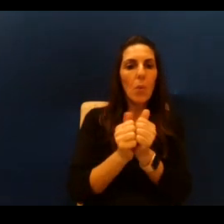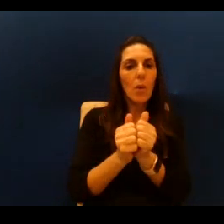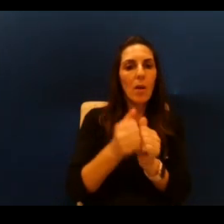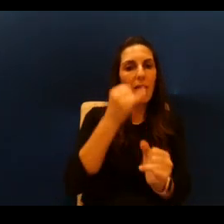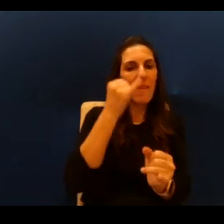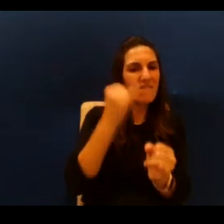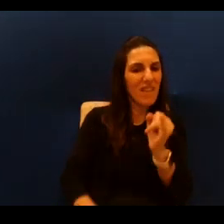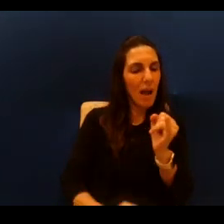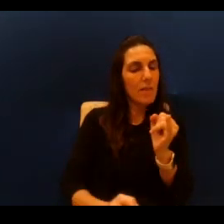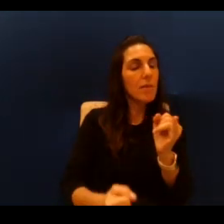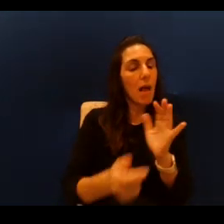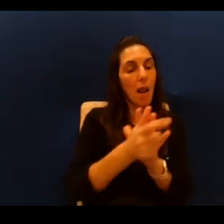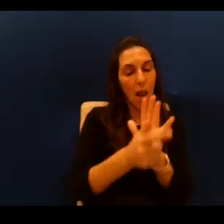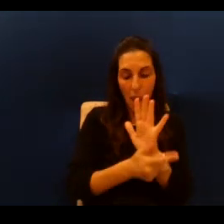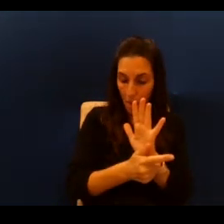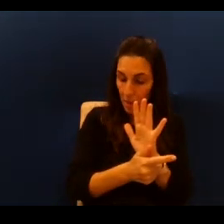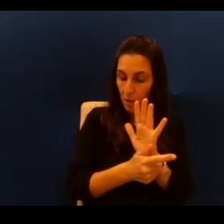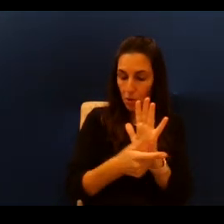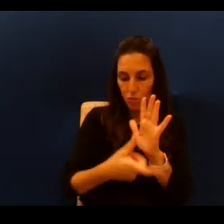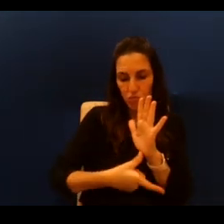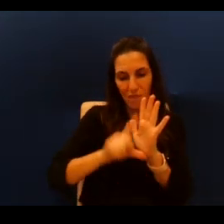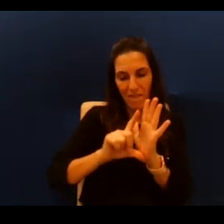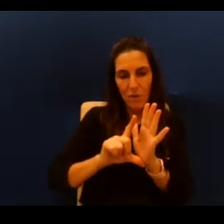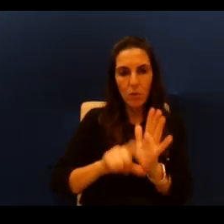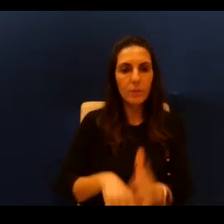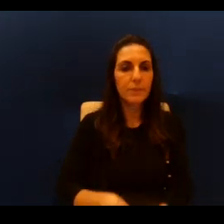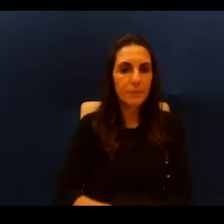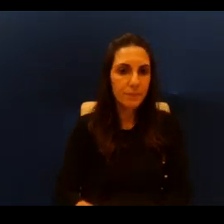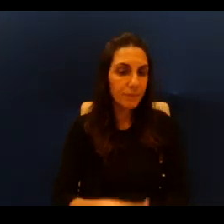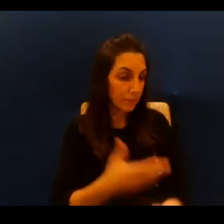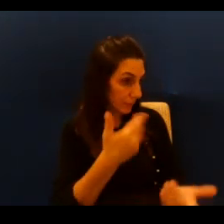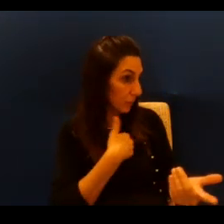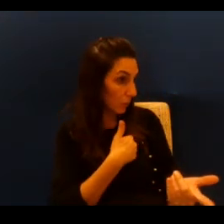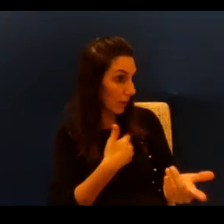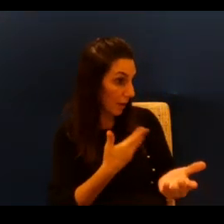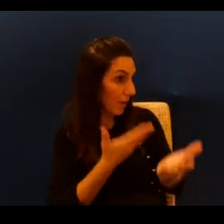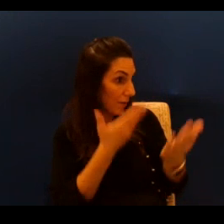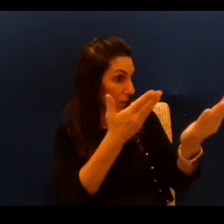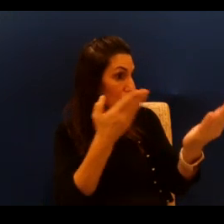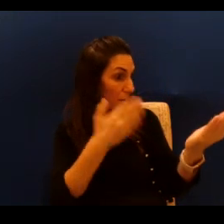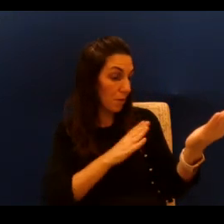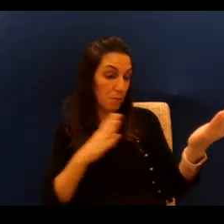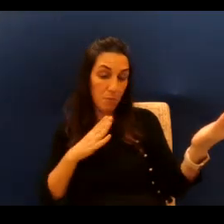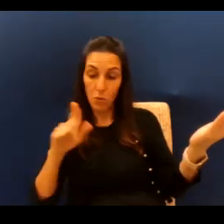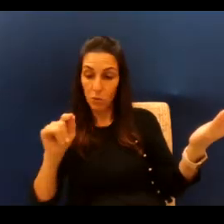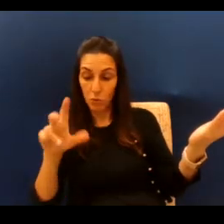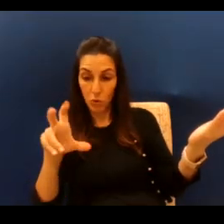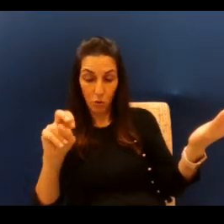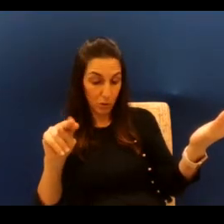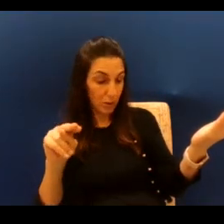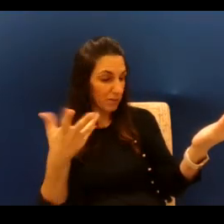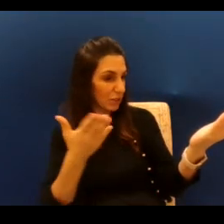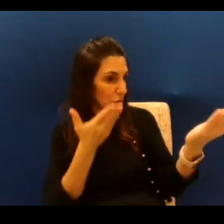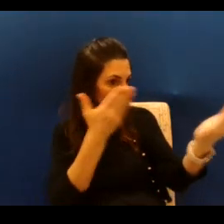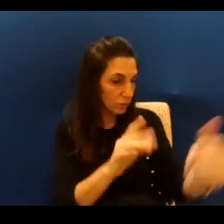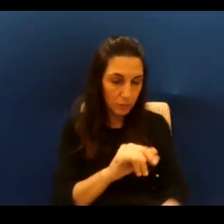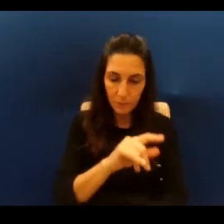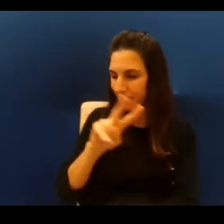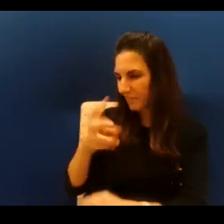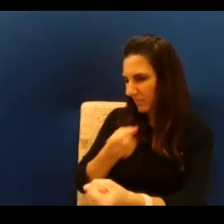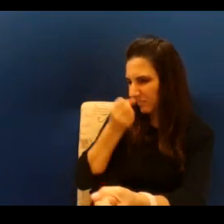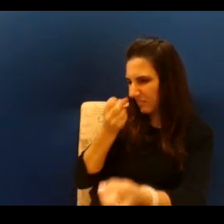review. So moved. There you go. All right. Second. We have a motion from Board Member Turkin and a second from Board Member Kelly. All those